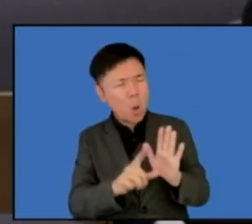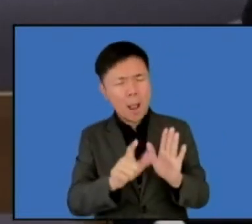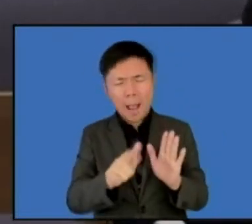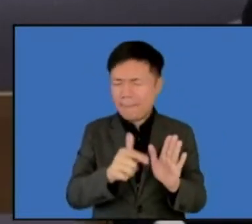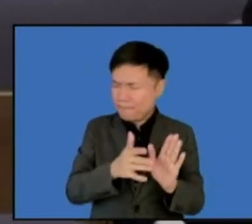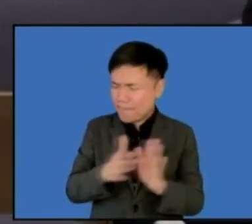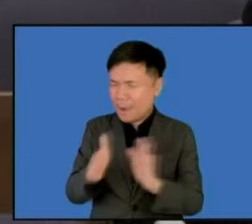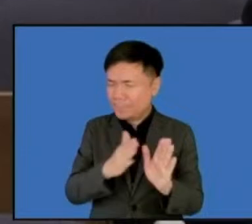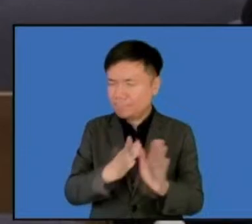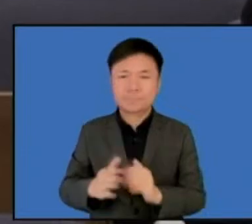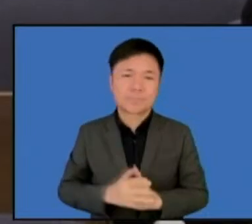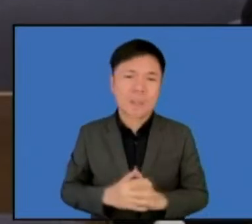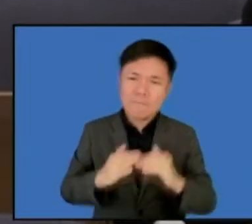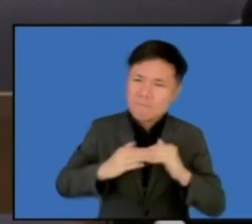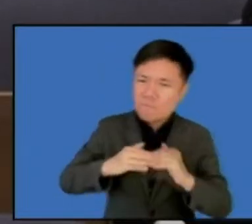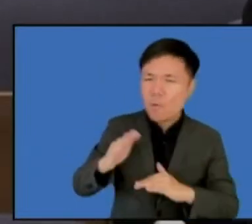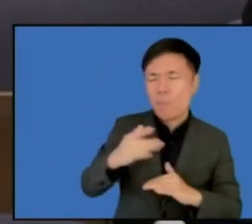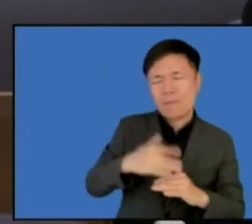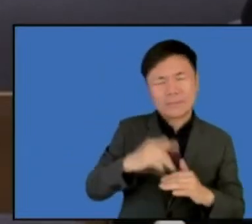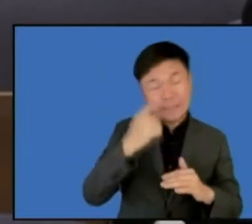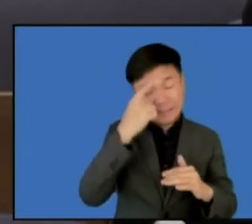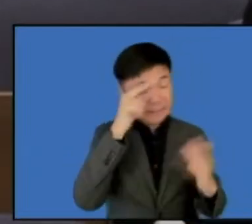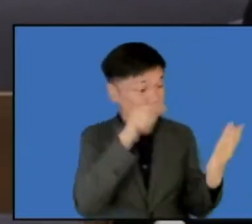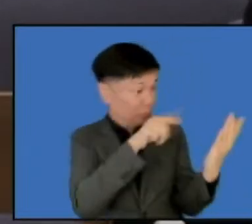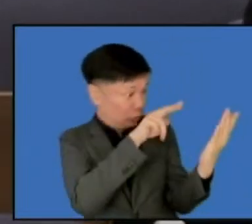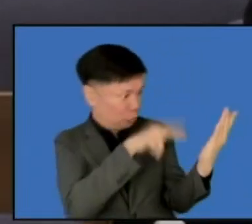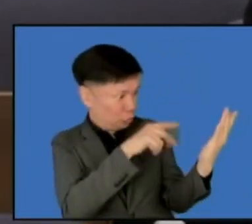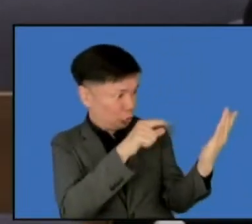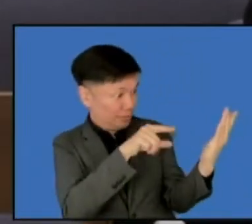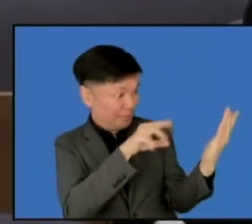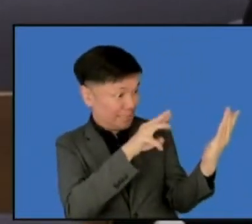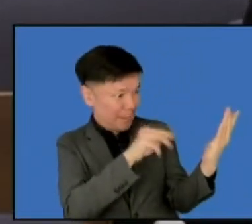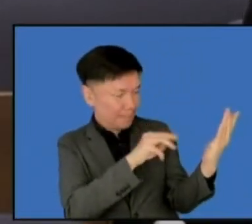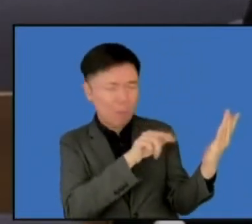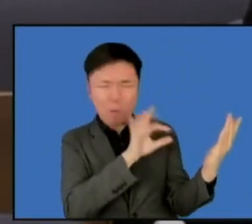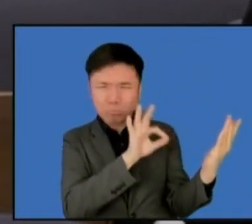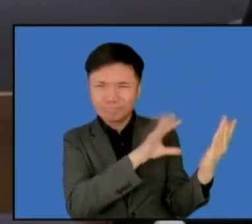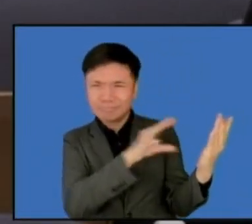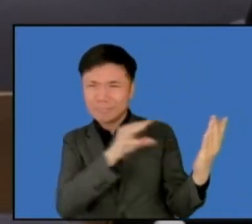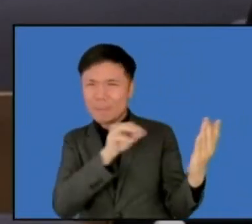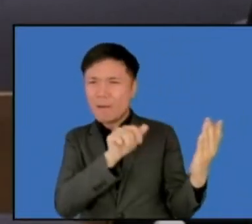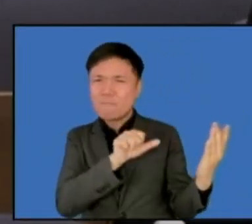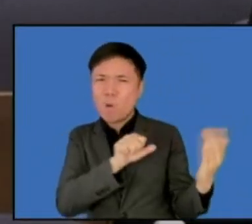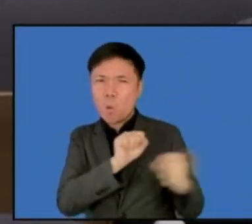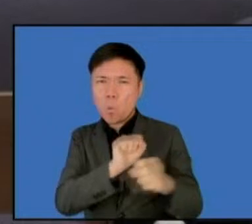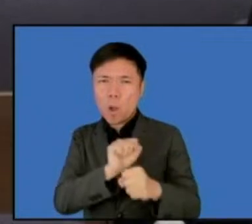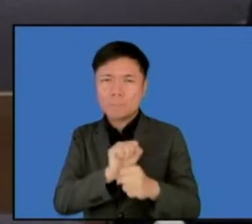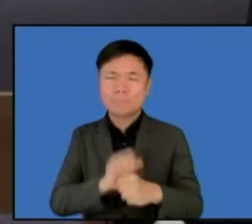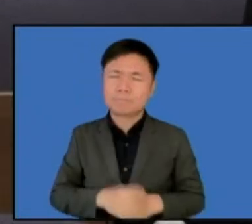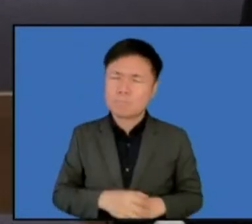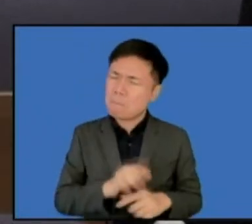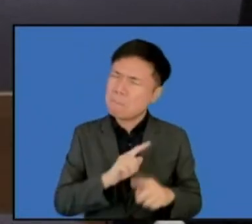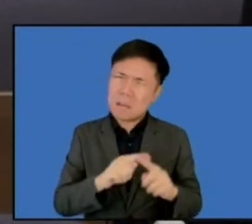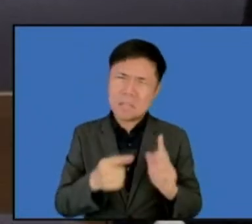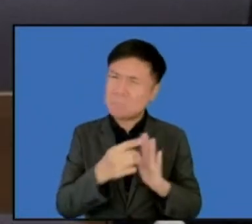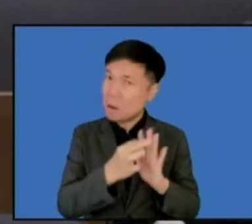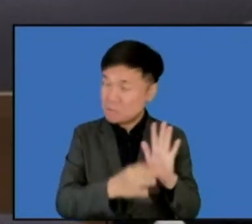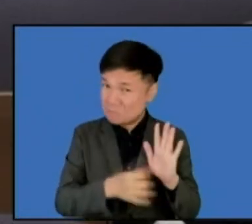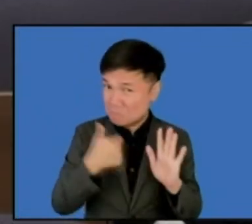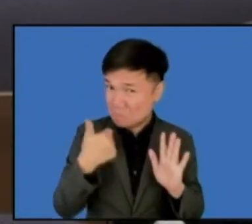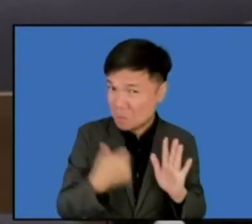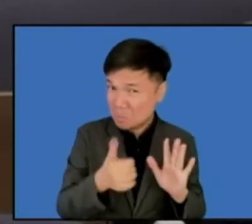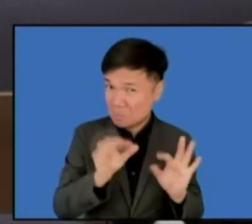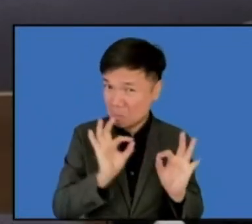with developing the GCM implementation guidelines. However, we observe that these policies are lagging behind to address the additional